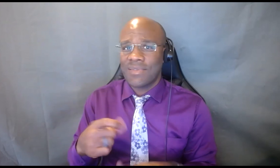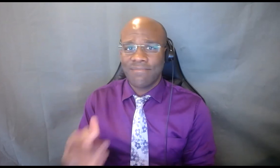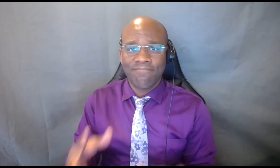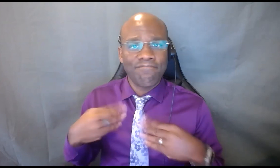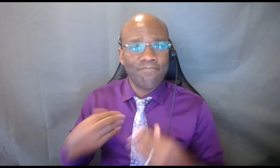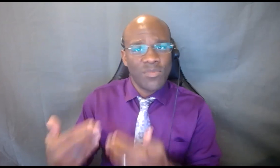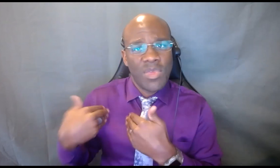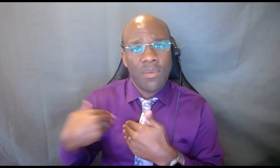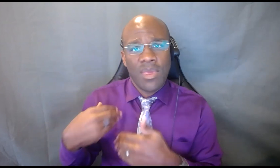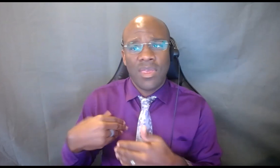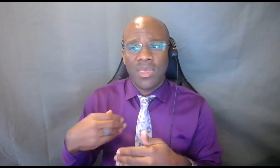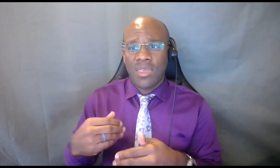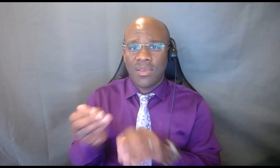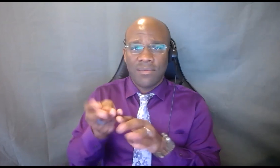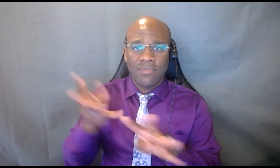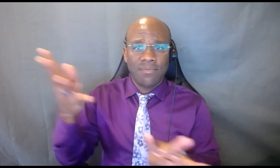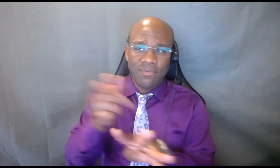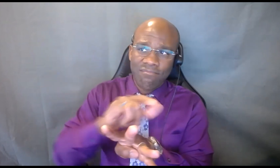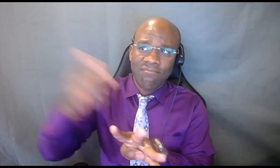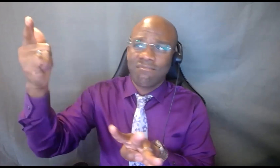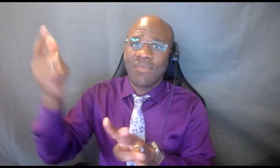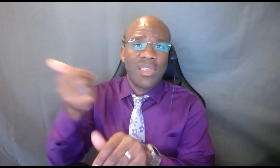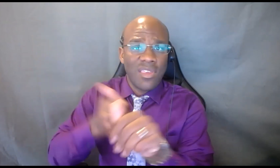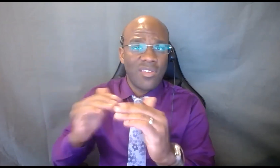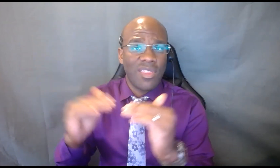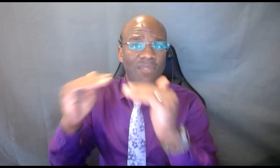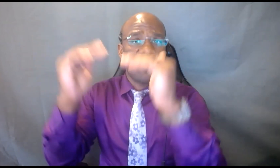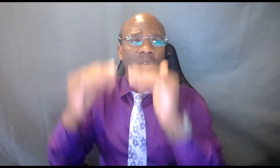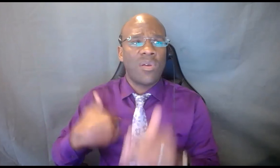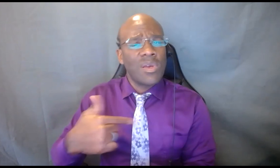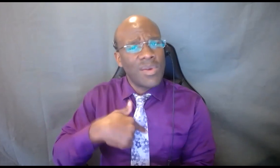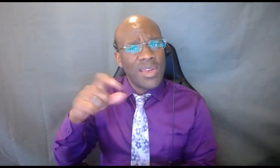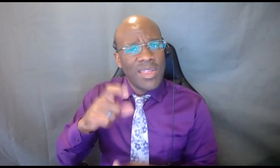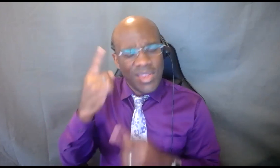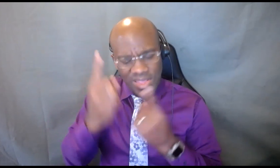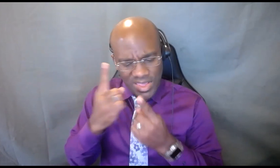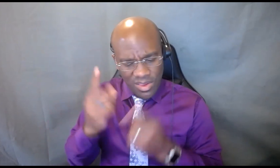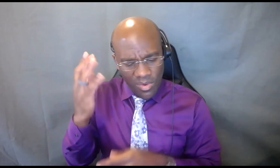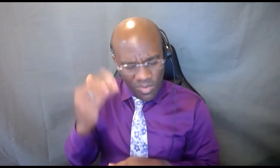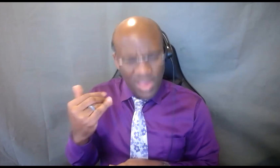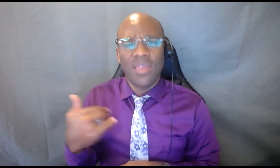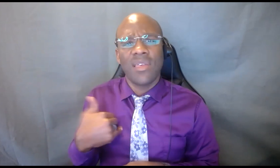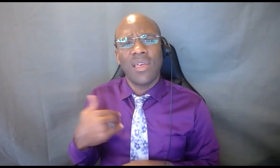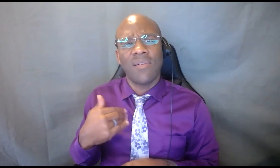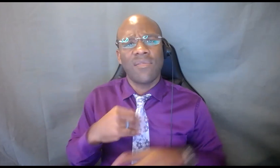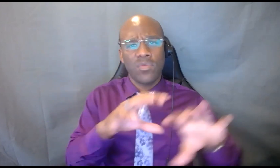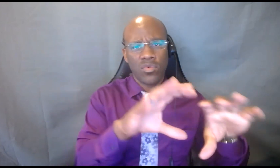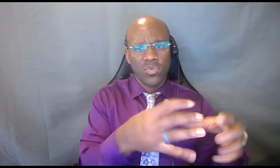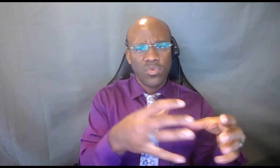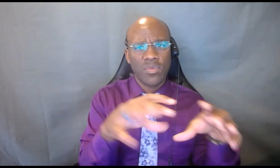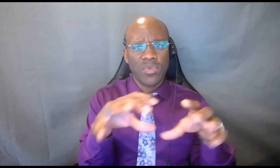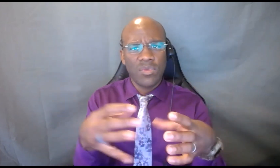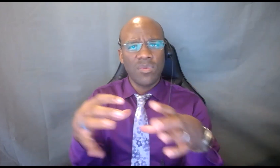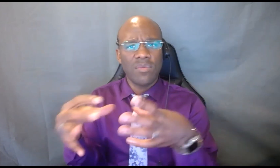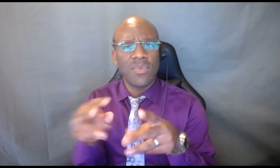to really think about, why do we have populations that are